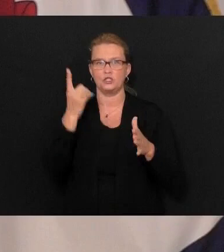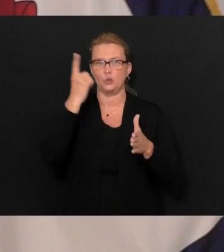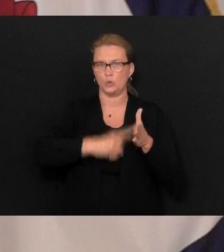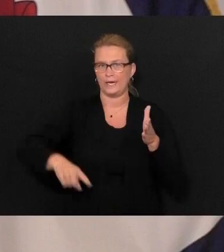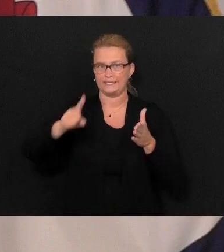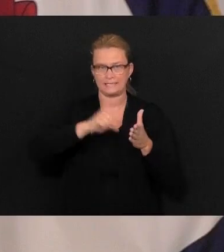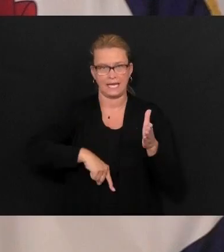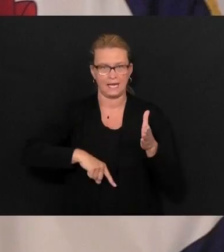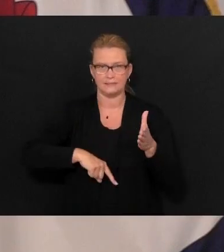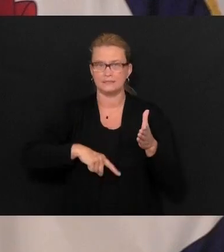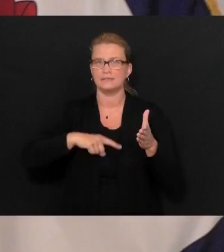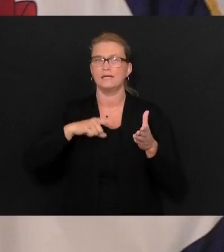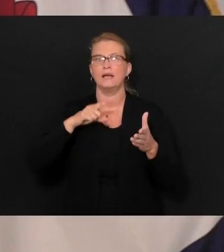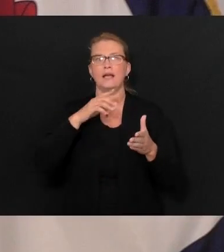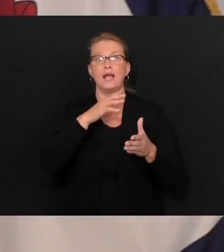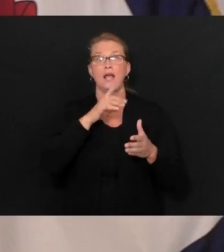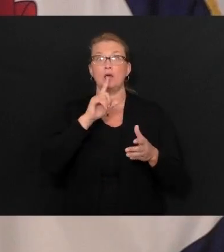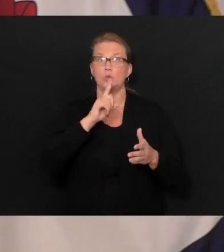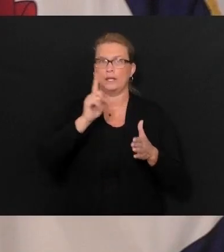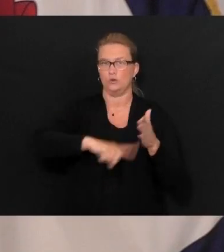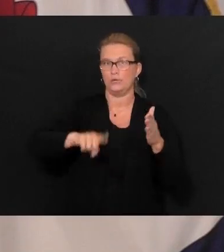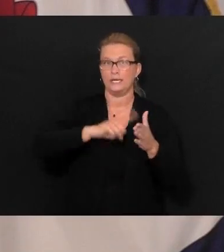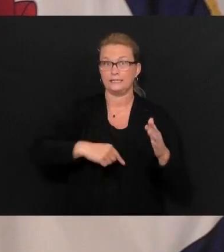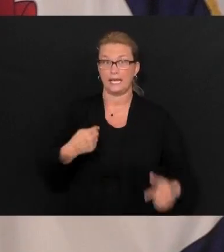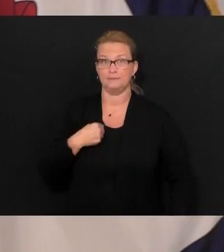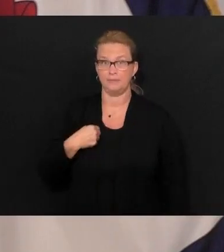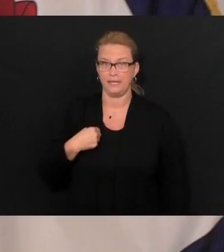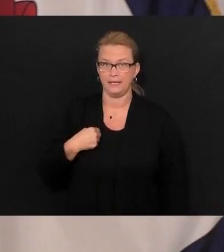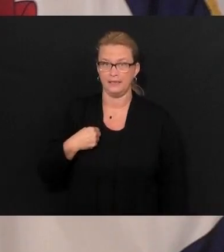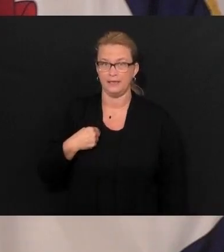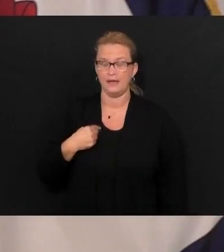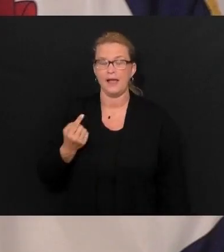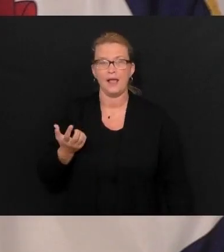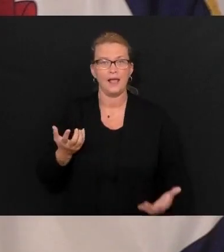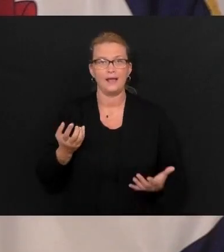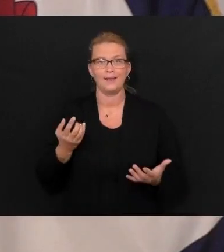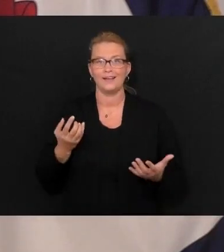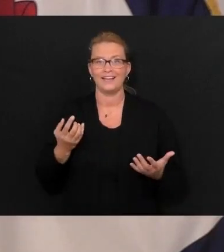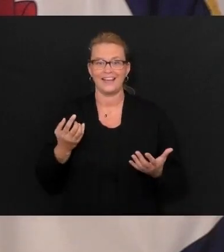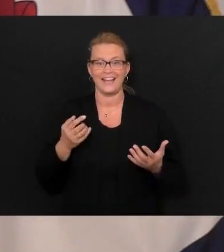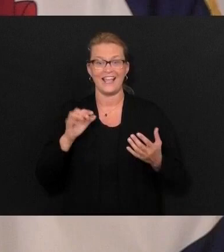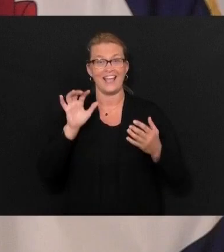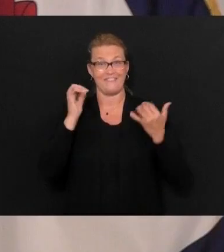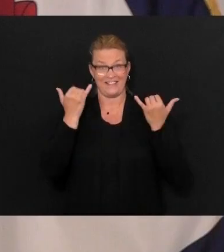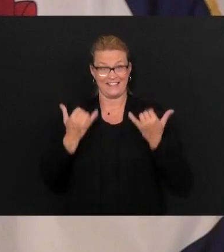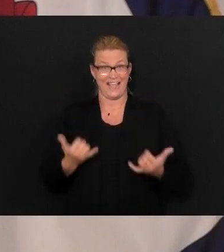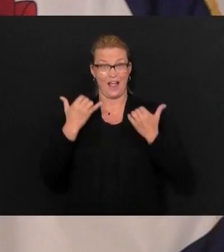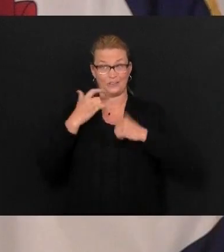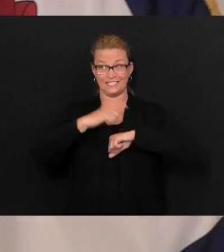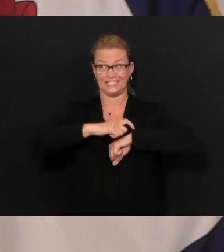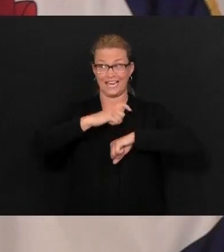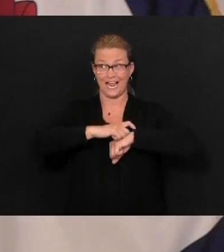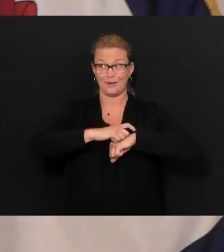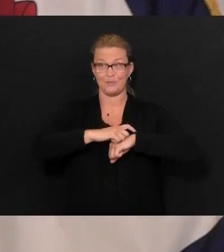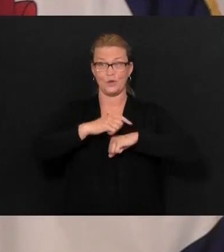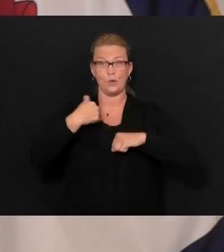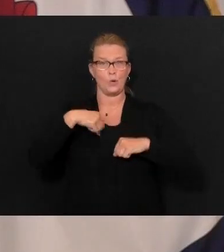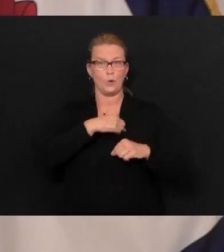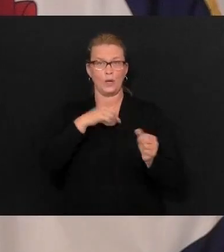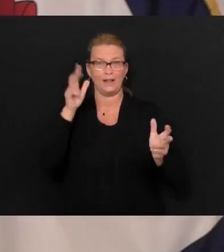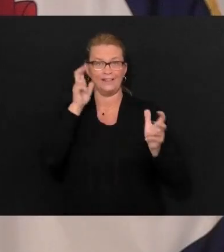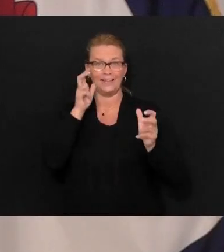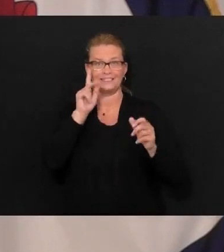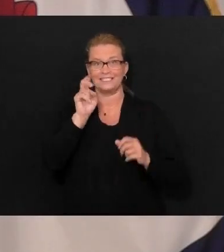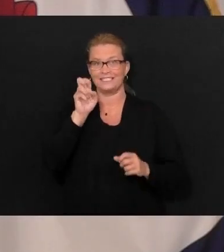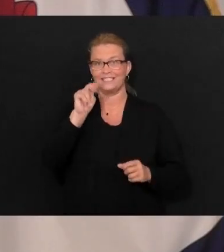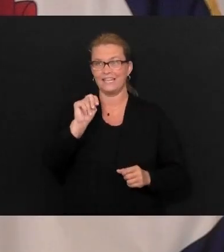and especially throw mud at me. And if we get to the point in time where we're listening to a man that the